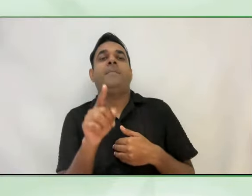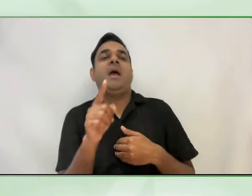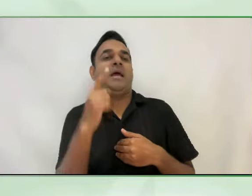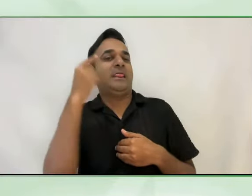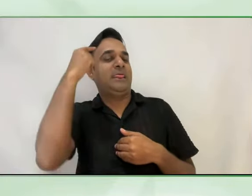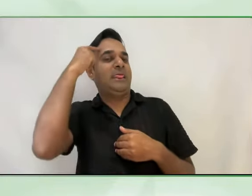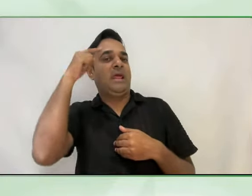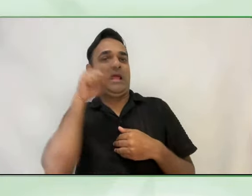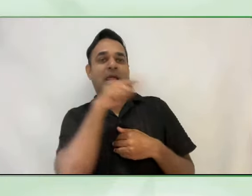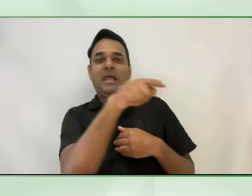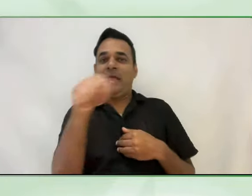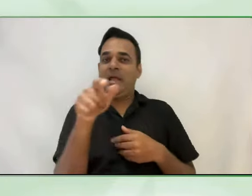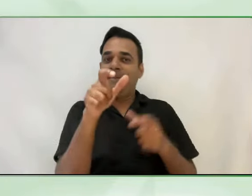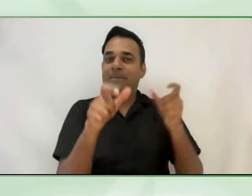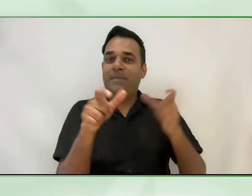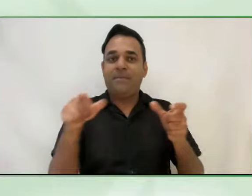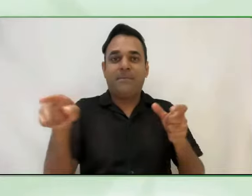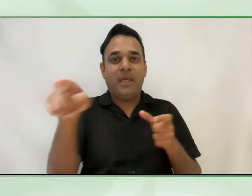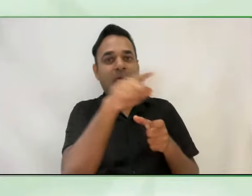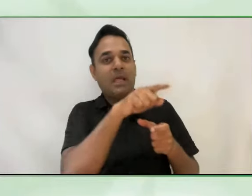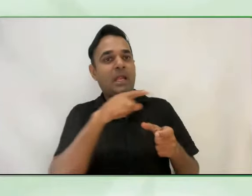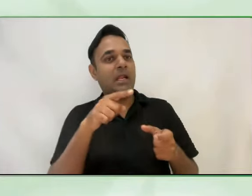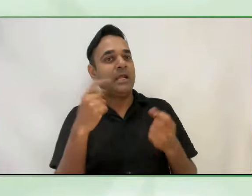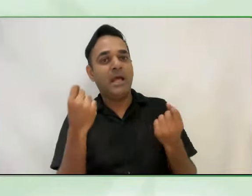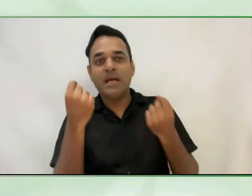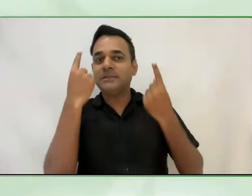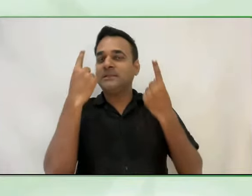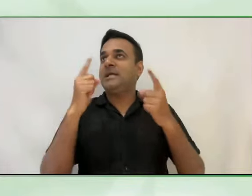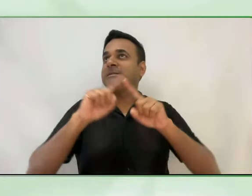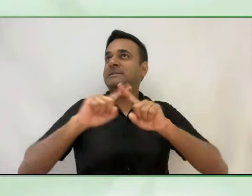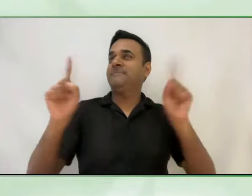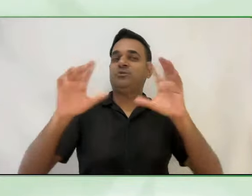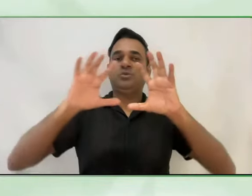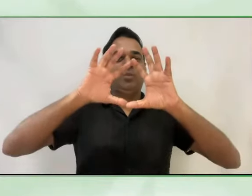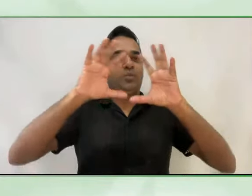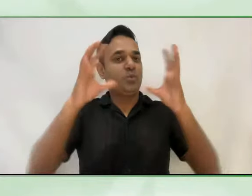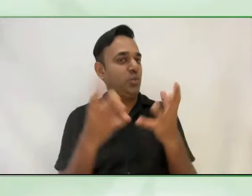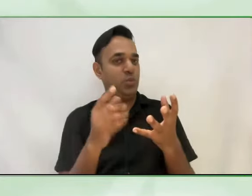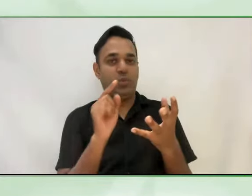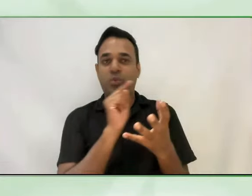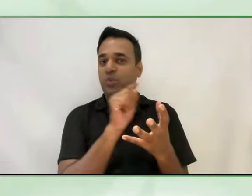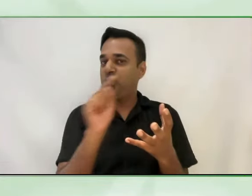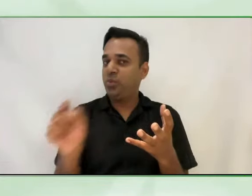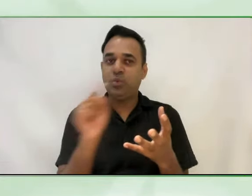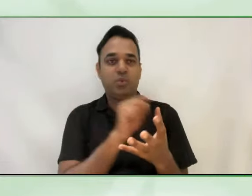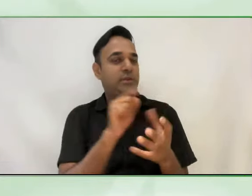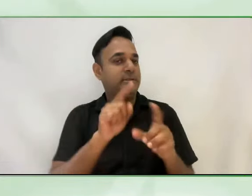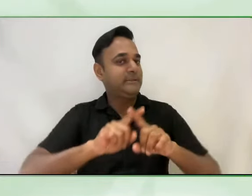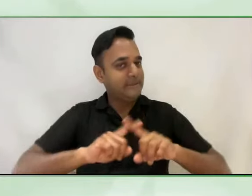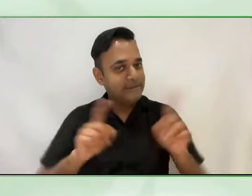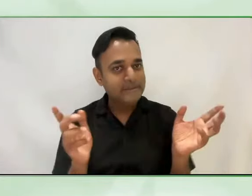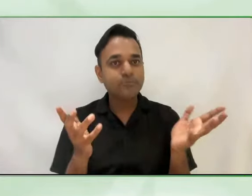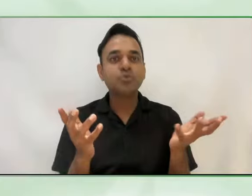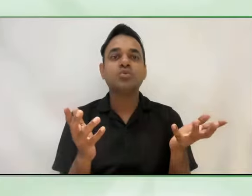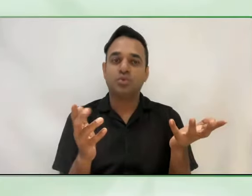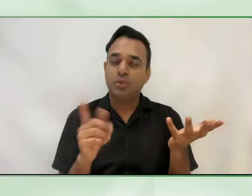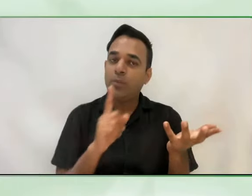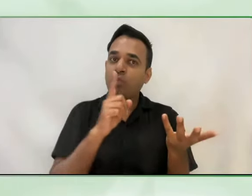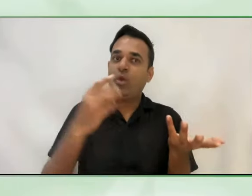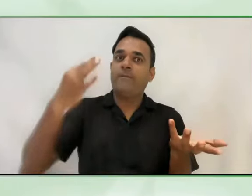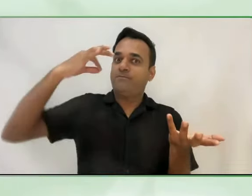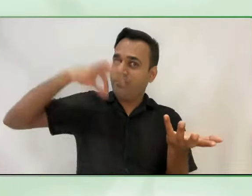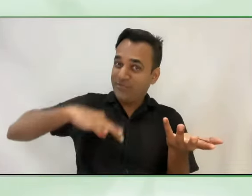an employer which is enabling for everyone. And so we've really began to spend some time thinking about what is the most